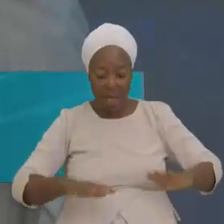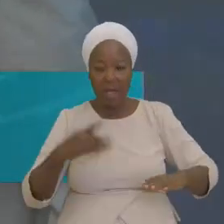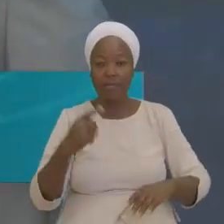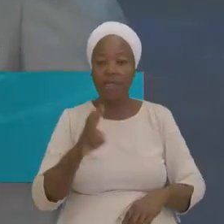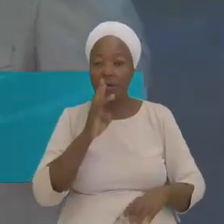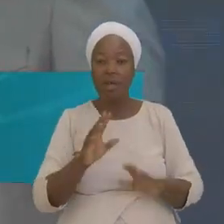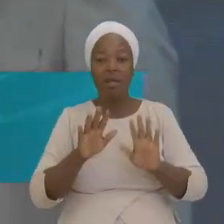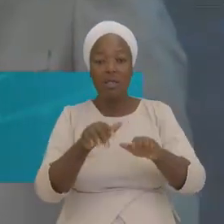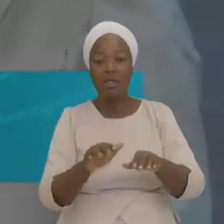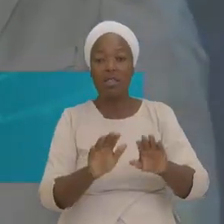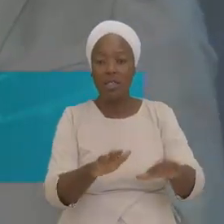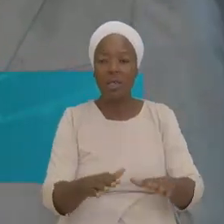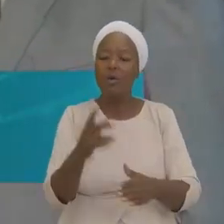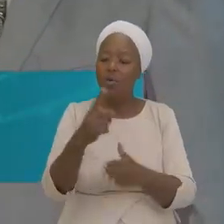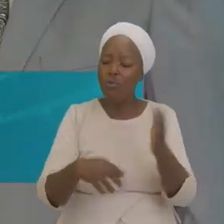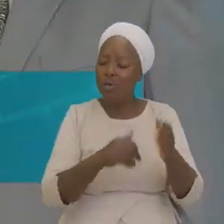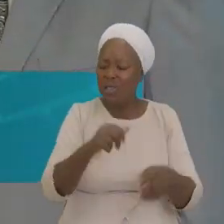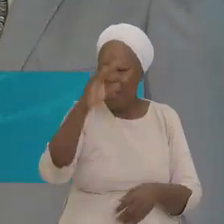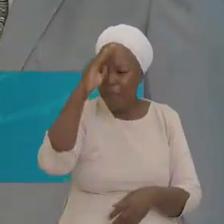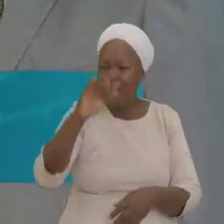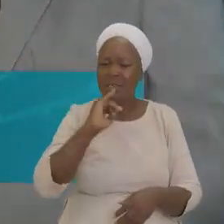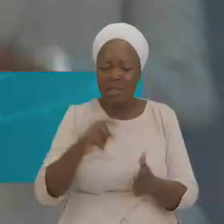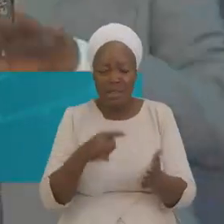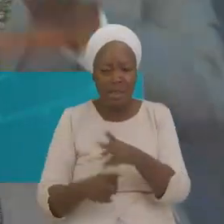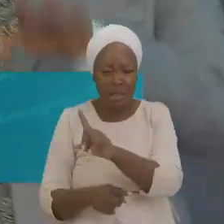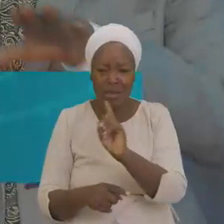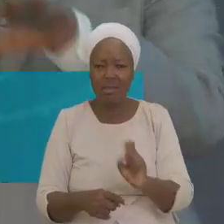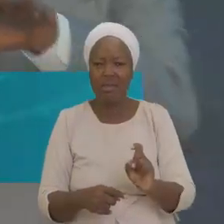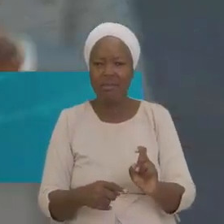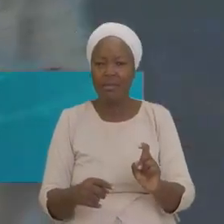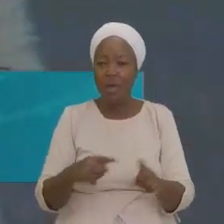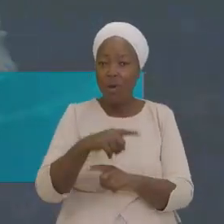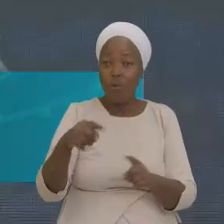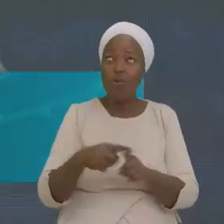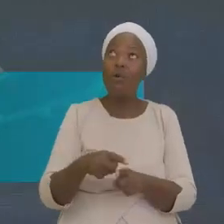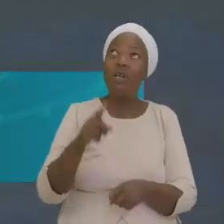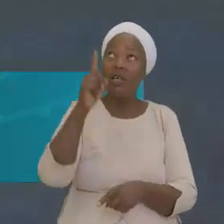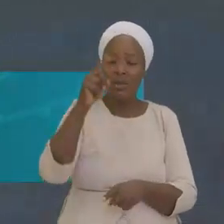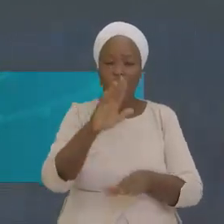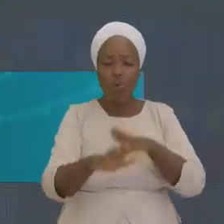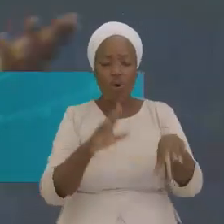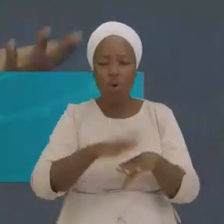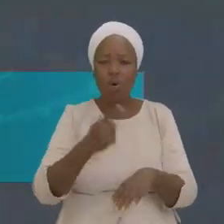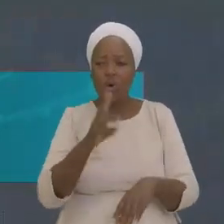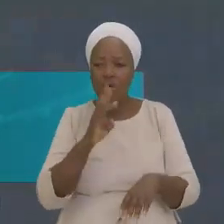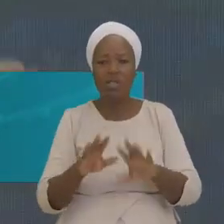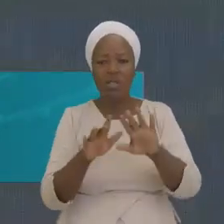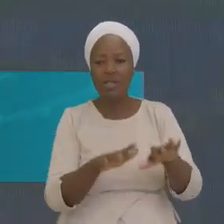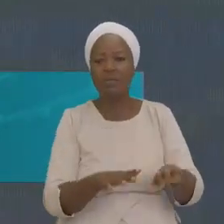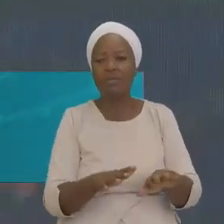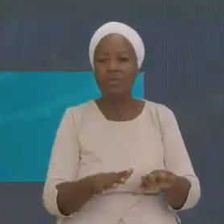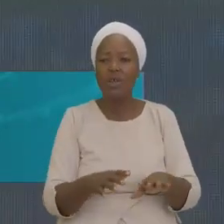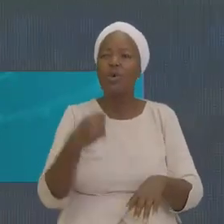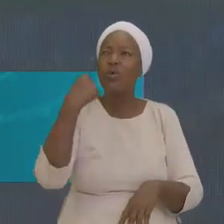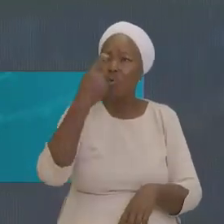what a man is this? When he walked on the sea, who